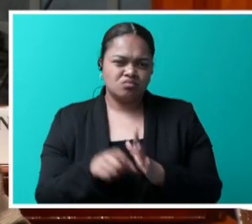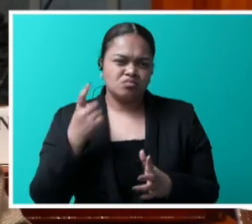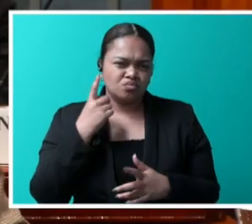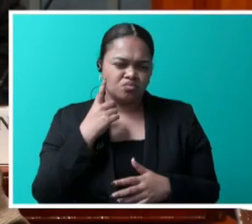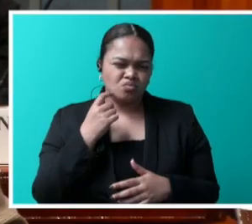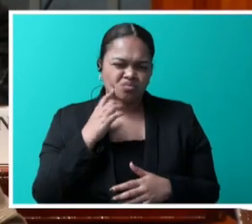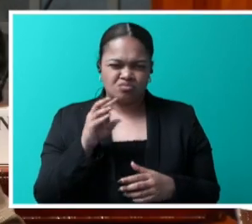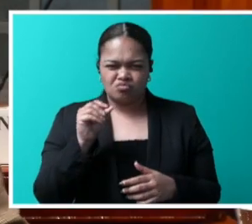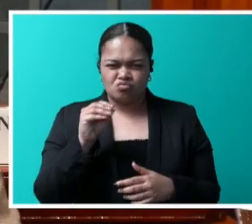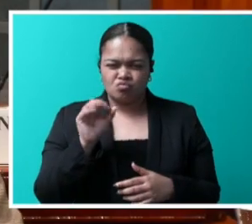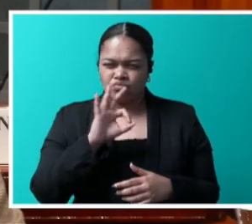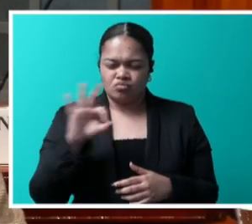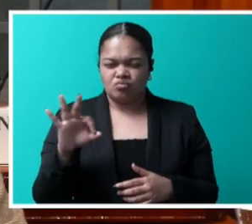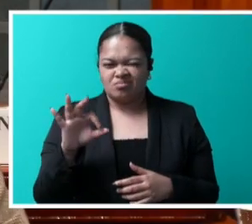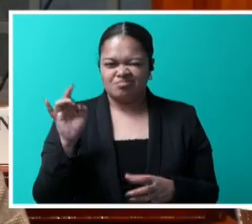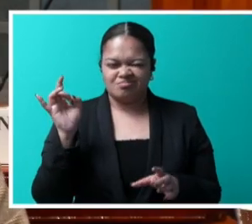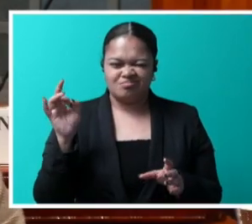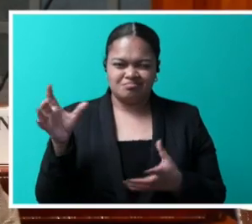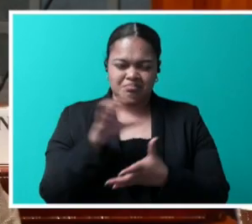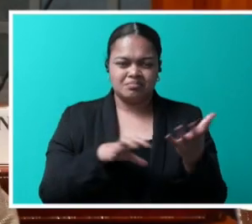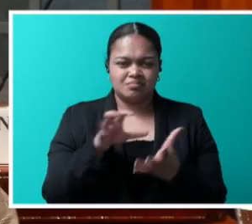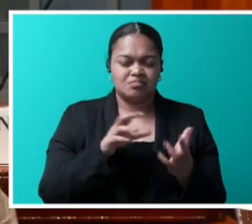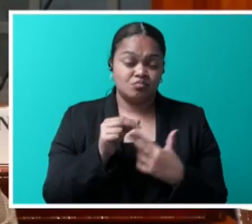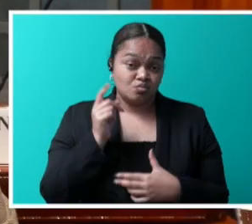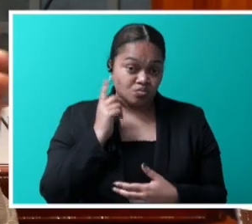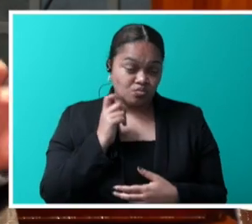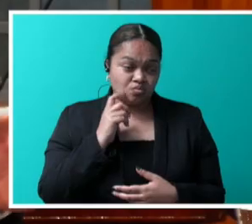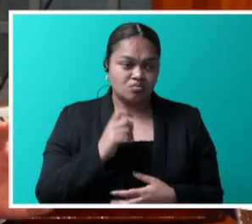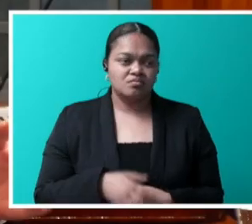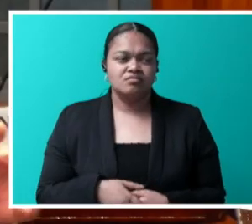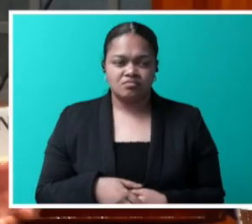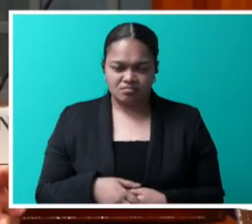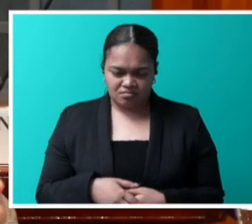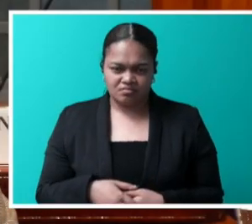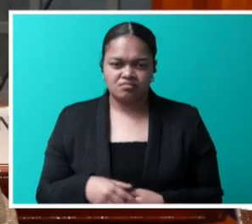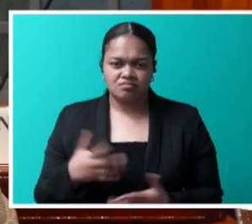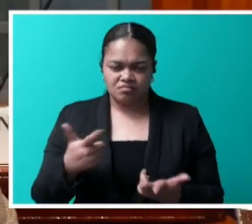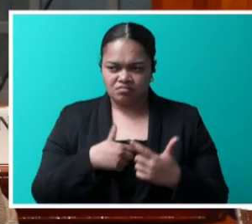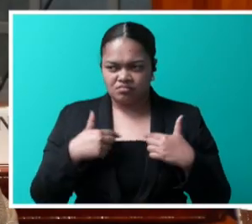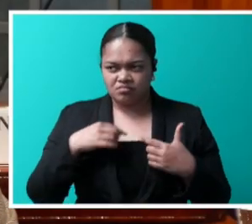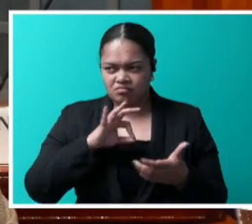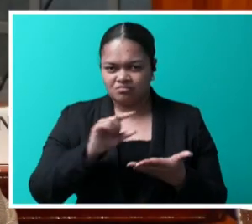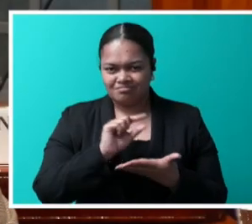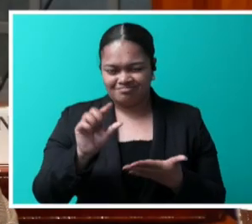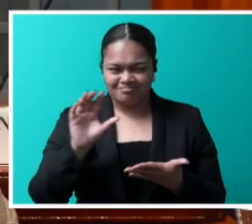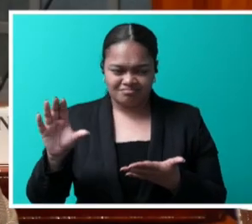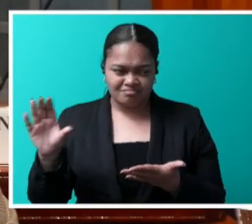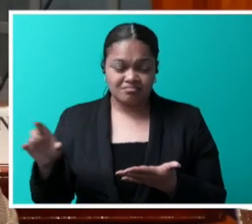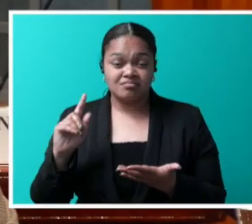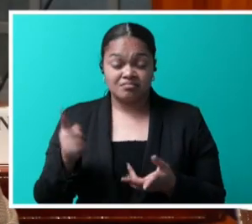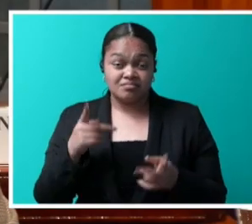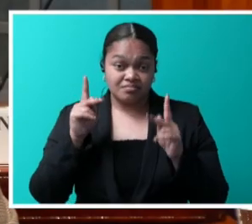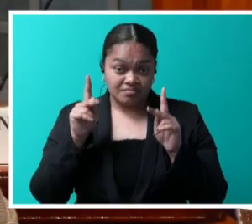intrusion. Mr. Speaker, groundwater is not evenly distributed, as we all understand. Its